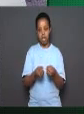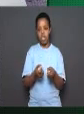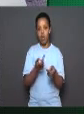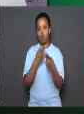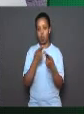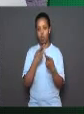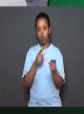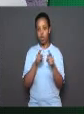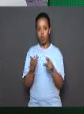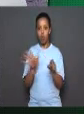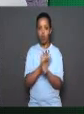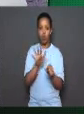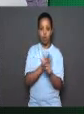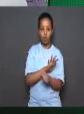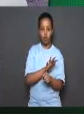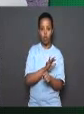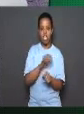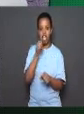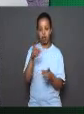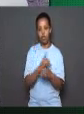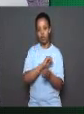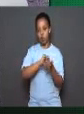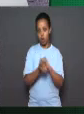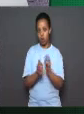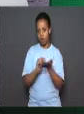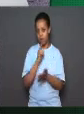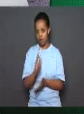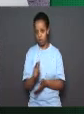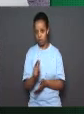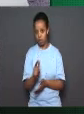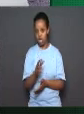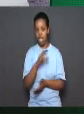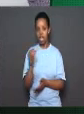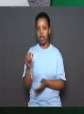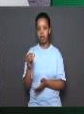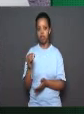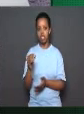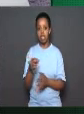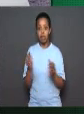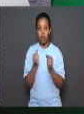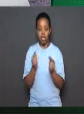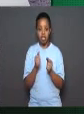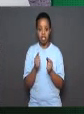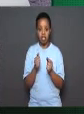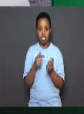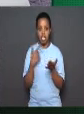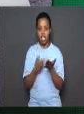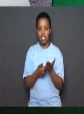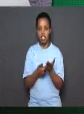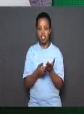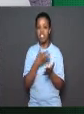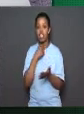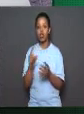been completely denatured. You cannot unboil an egg by cooling